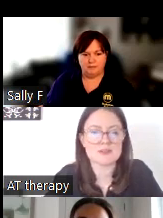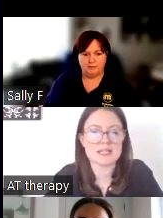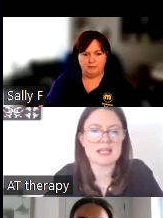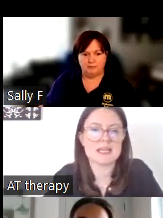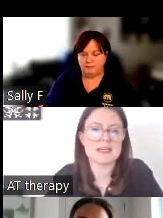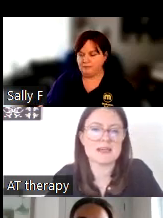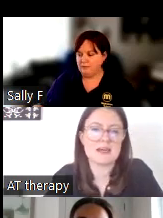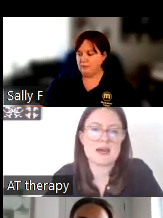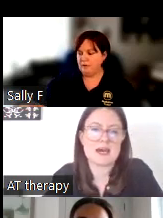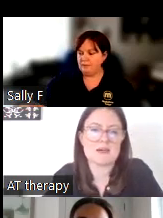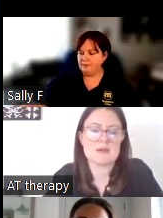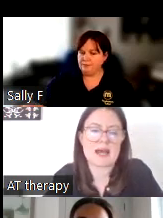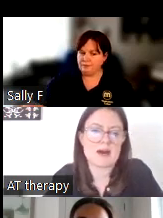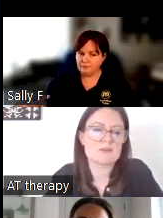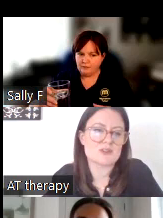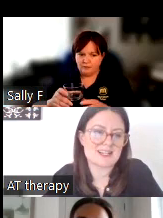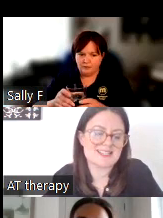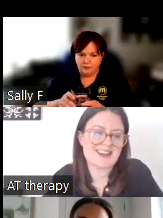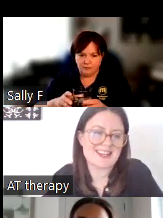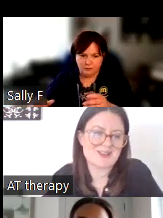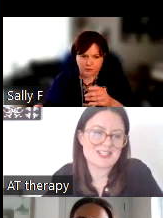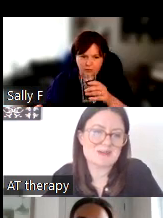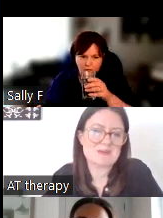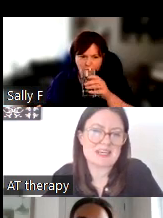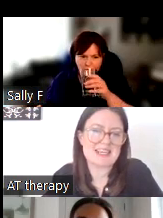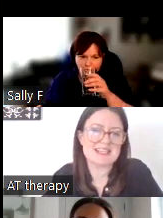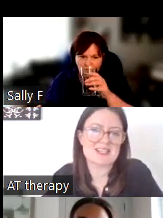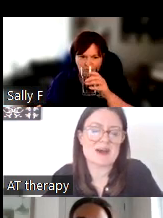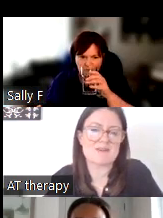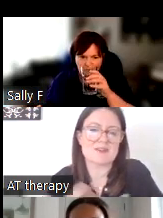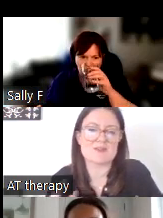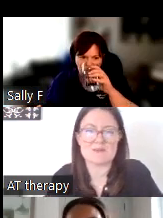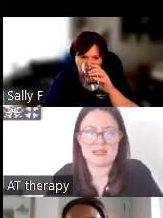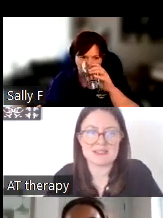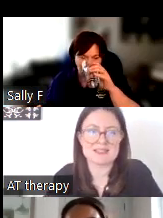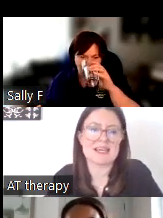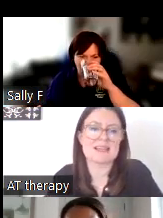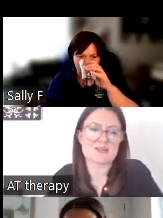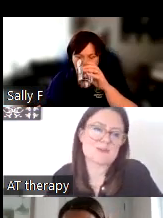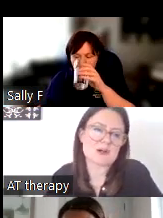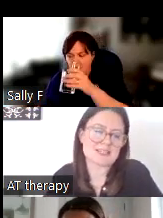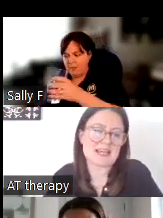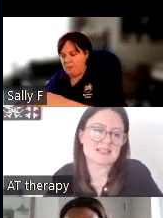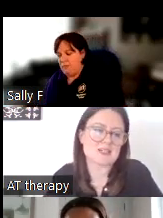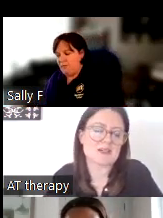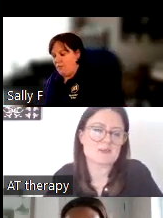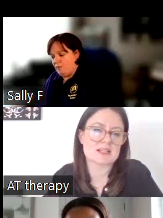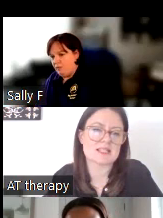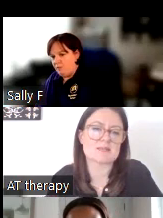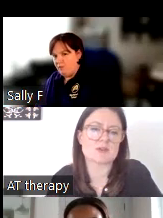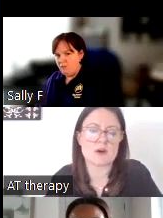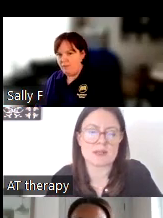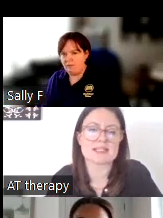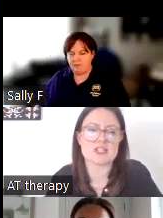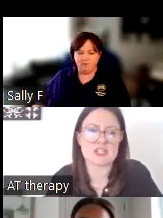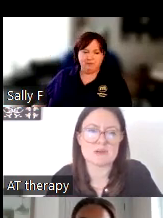emotional literacy and how abstract that language can be. So having another means in the toolbox again to express